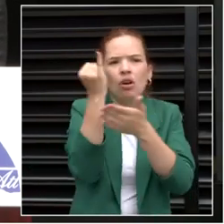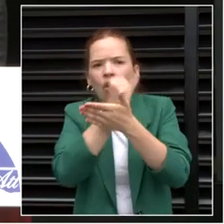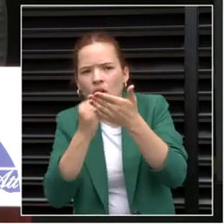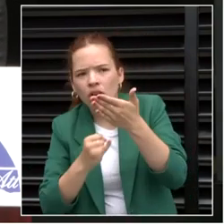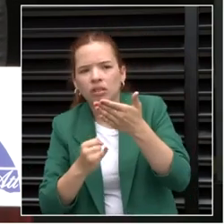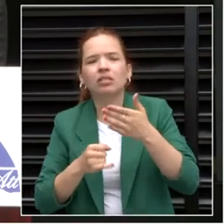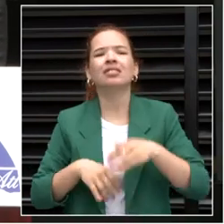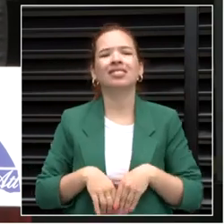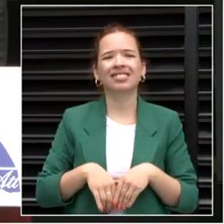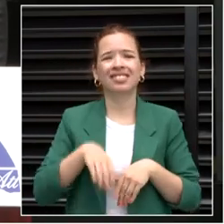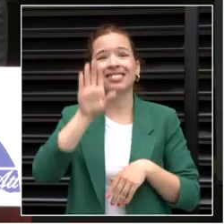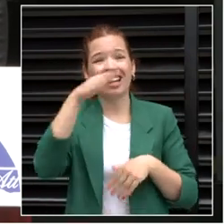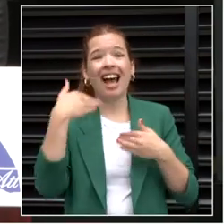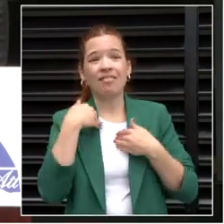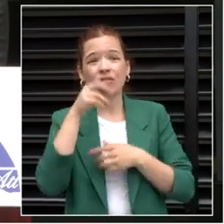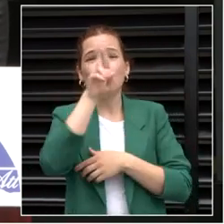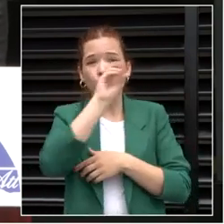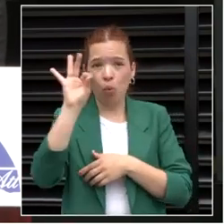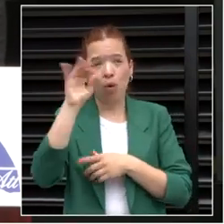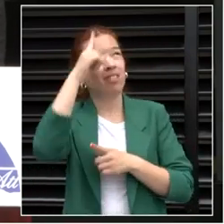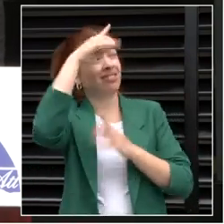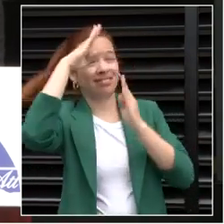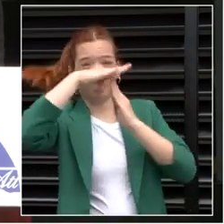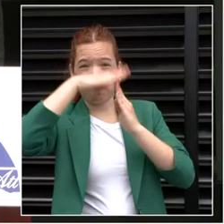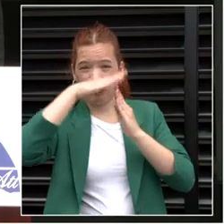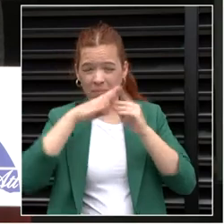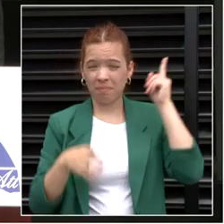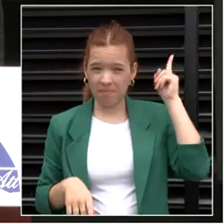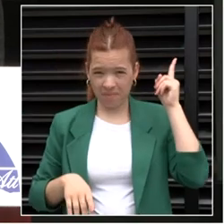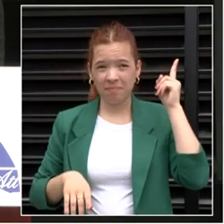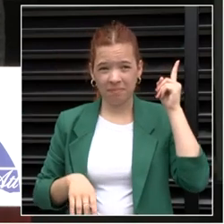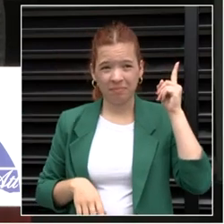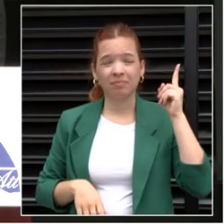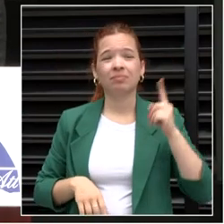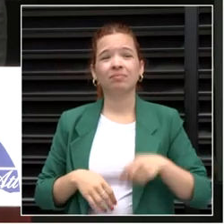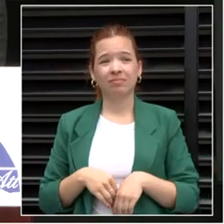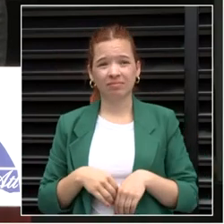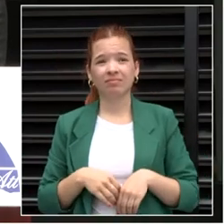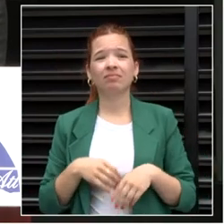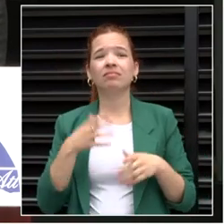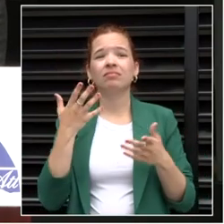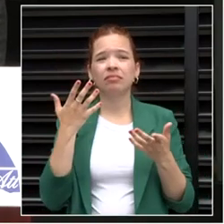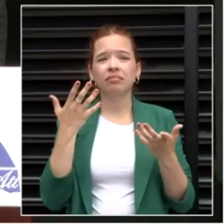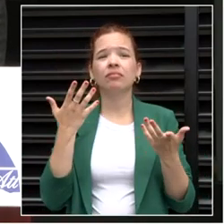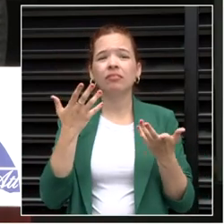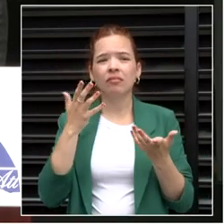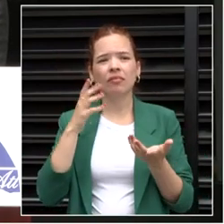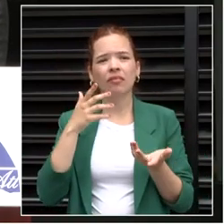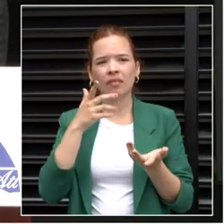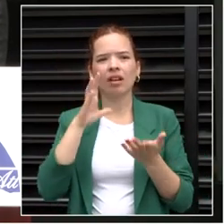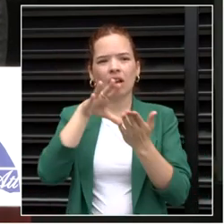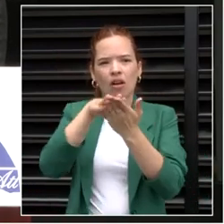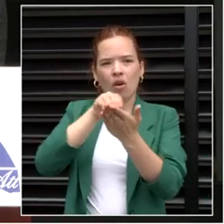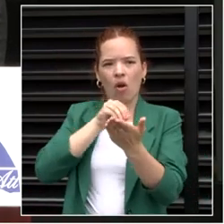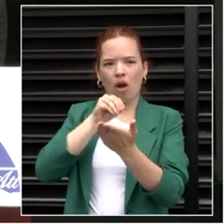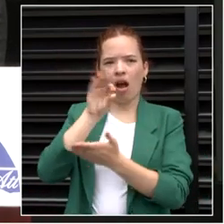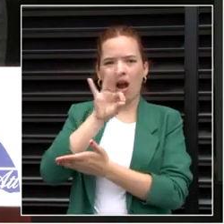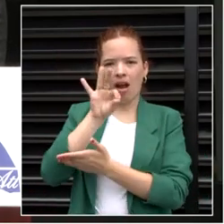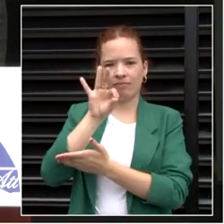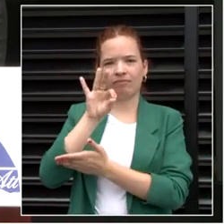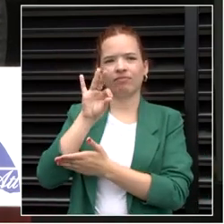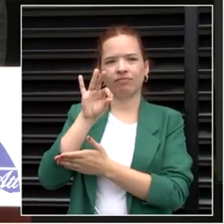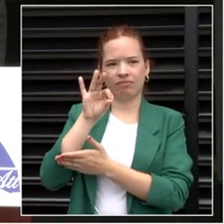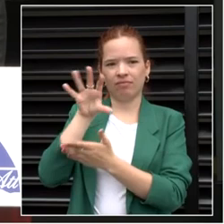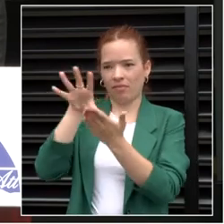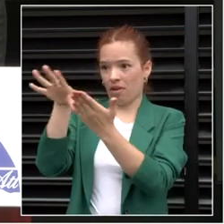been in yet. On the rooftop, there is a replica of F Street in the day, so a little surprise. There's a lot of Easter